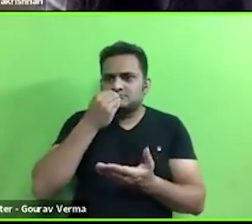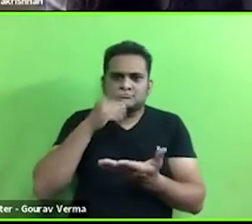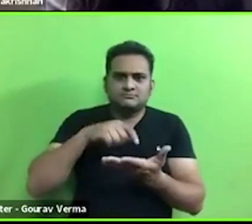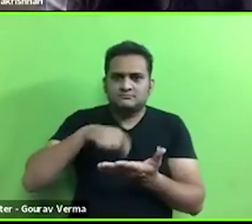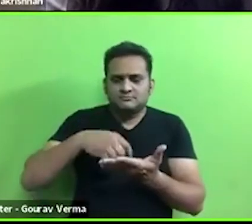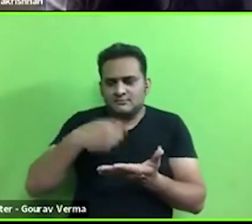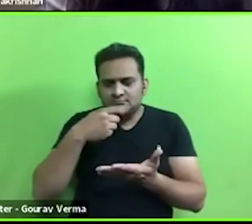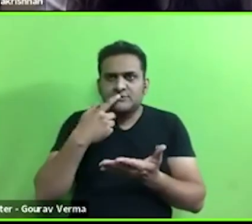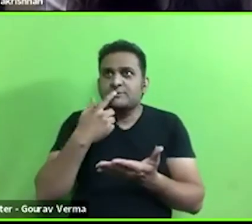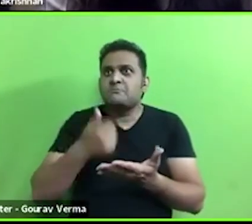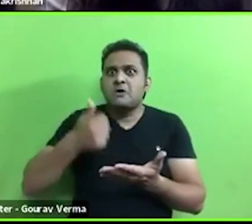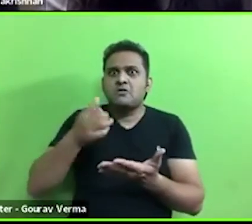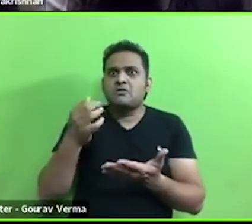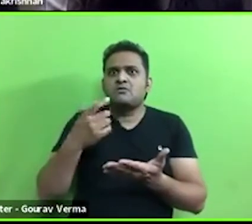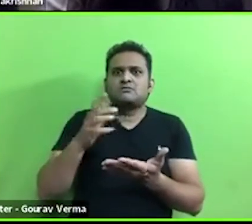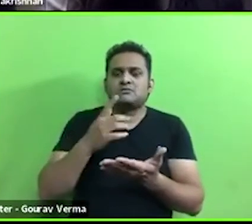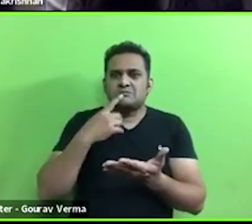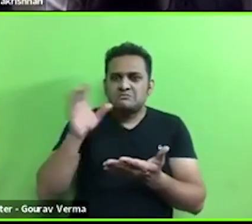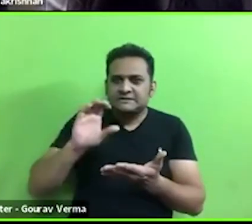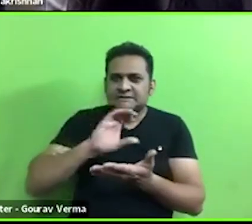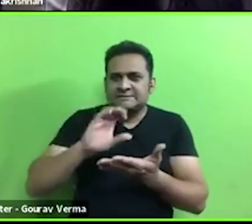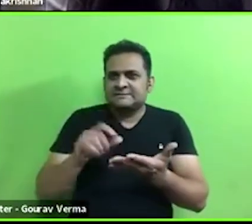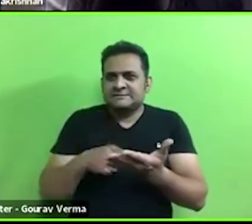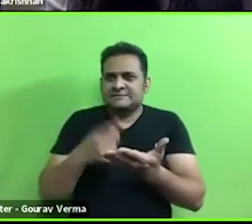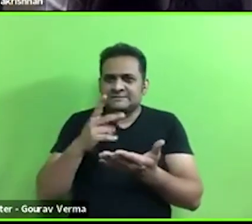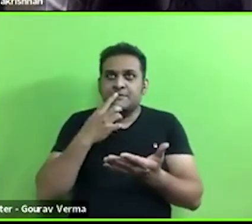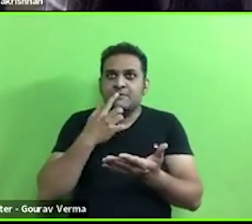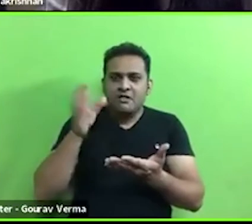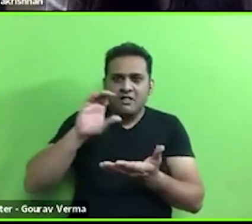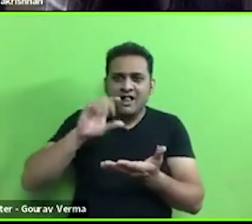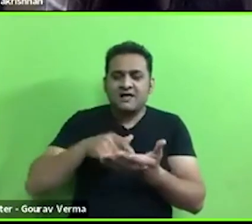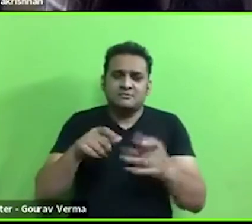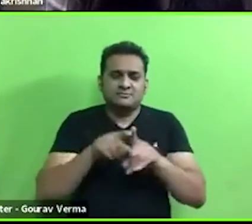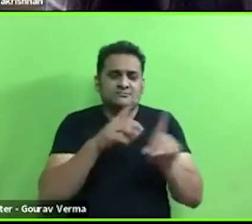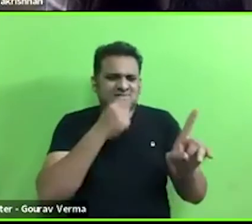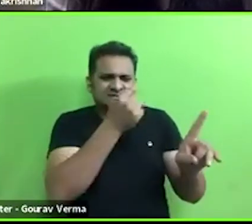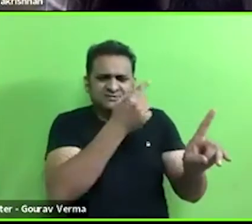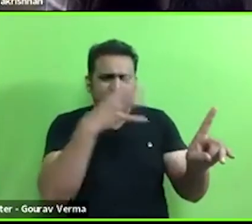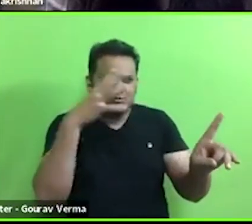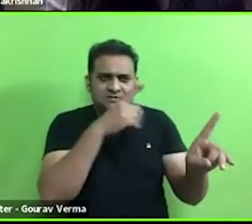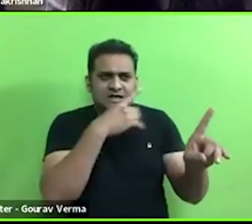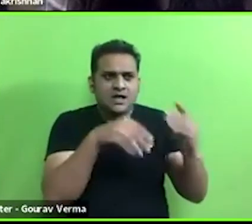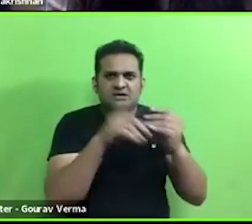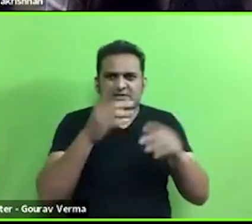much fun. We need to add more element to our taste buds, and also Suraj, that will help. It's also some mutton and